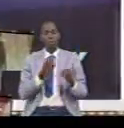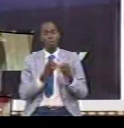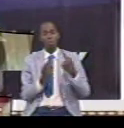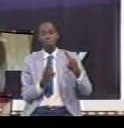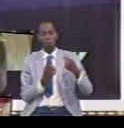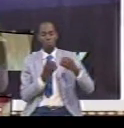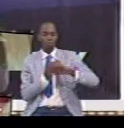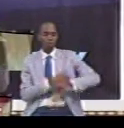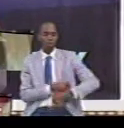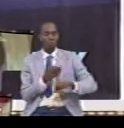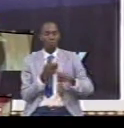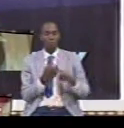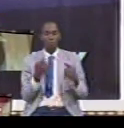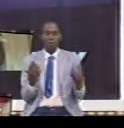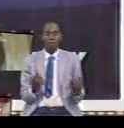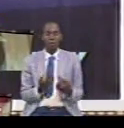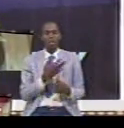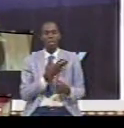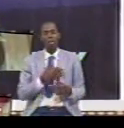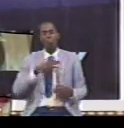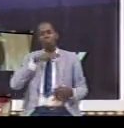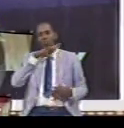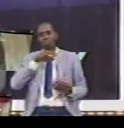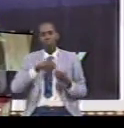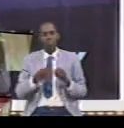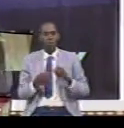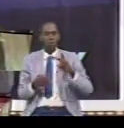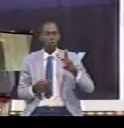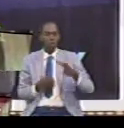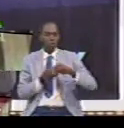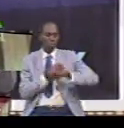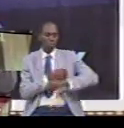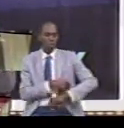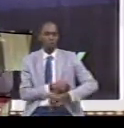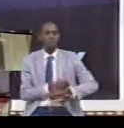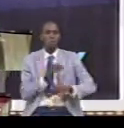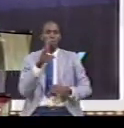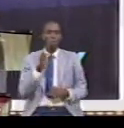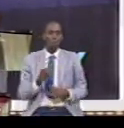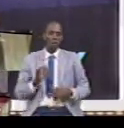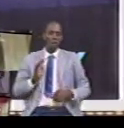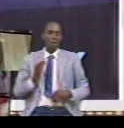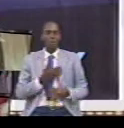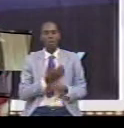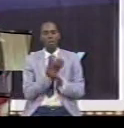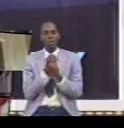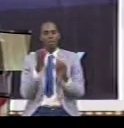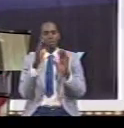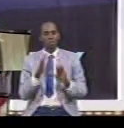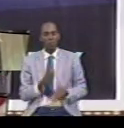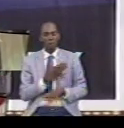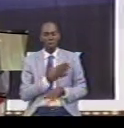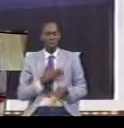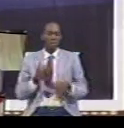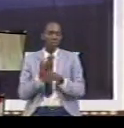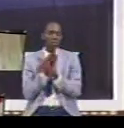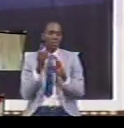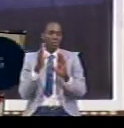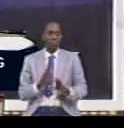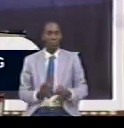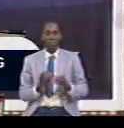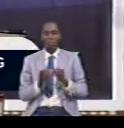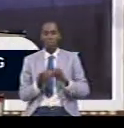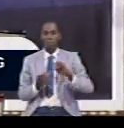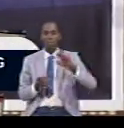preservation from sin and defilement. Number two, protection by our Savior and deliverer. Number